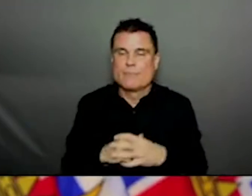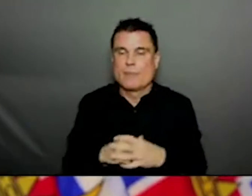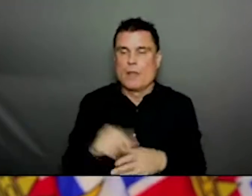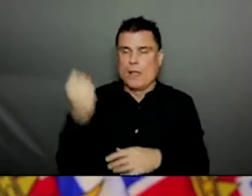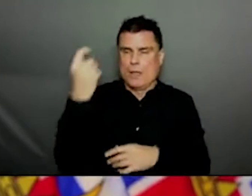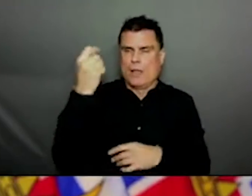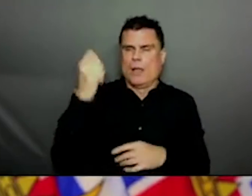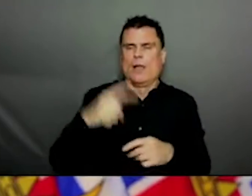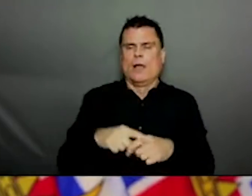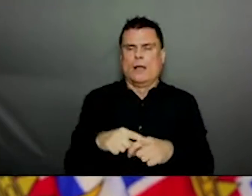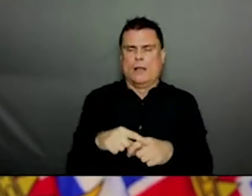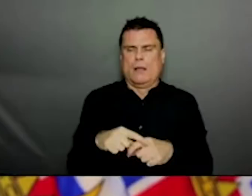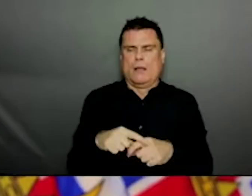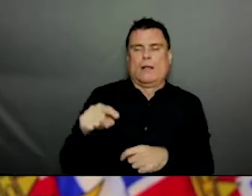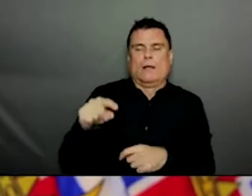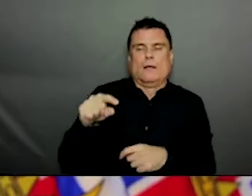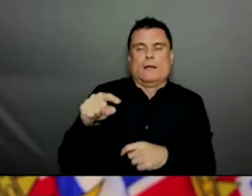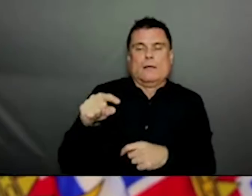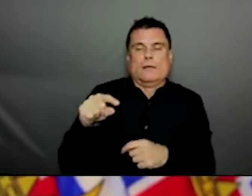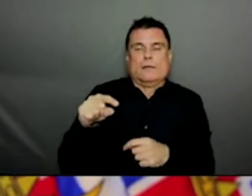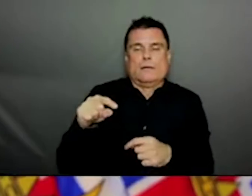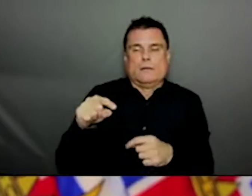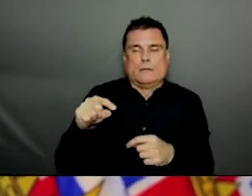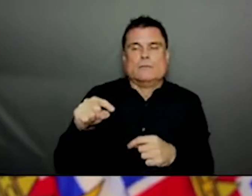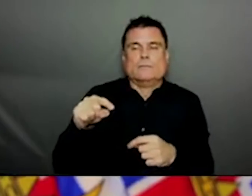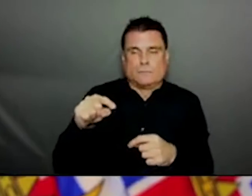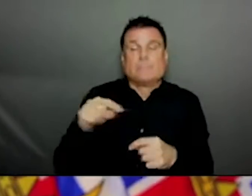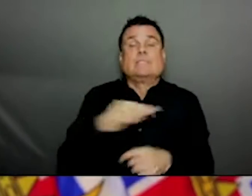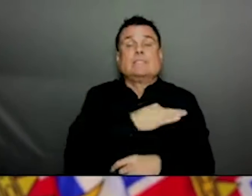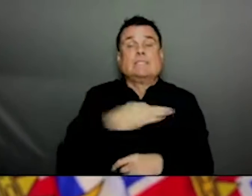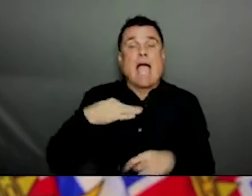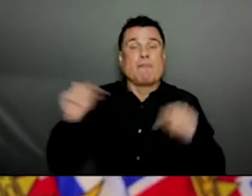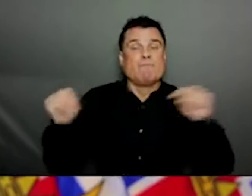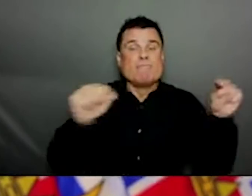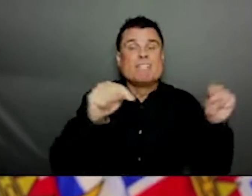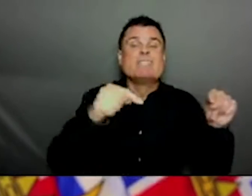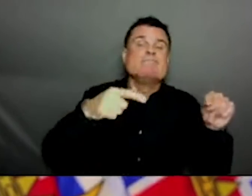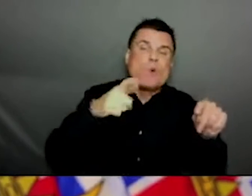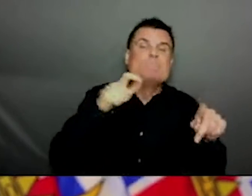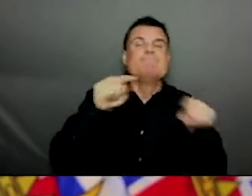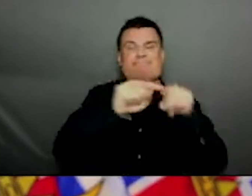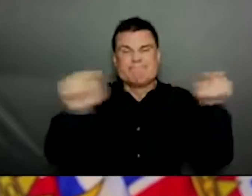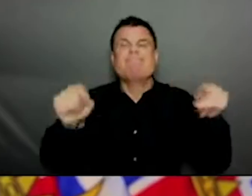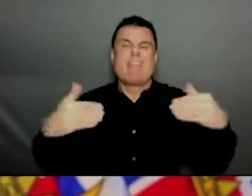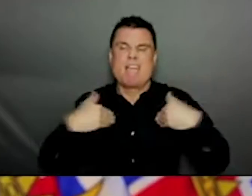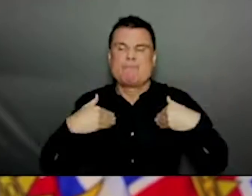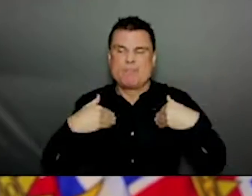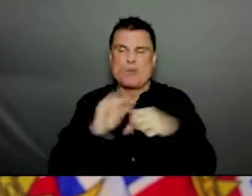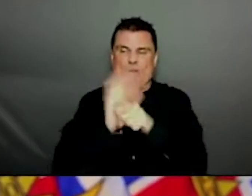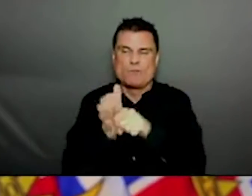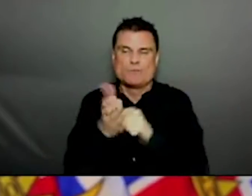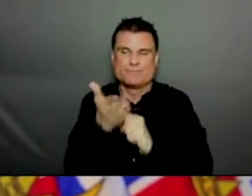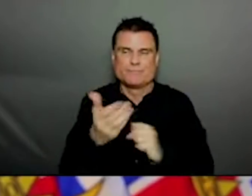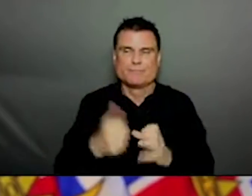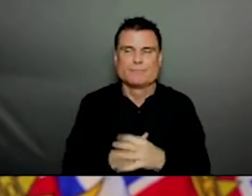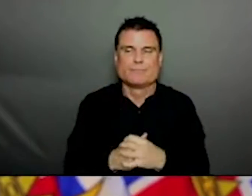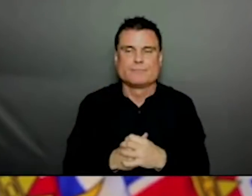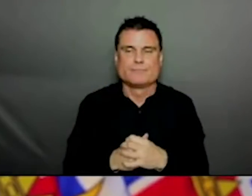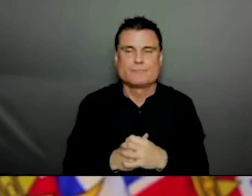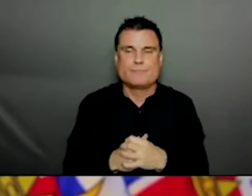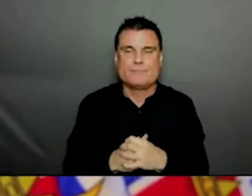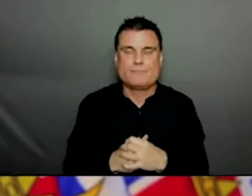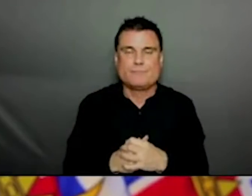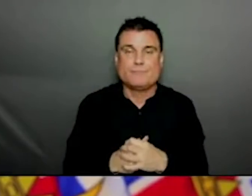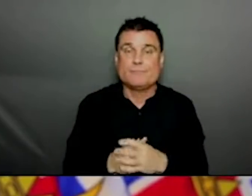In addition, there's been 1 new community outbreak declared at the Portal Shelter in the Fraser